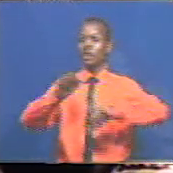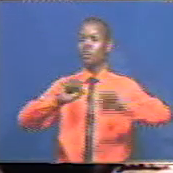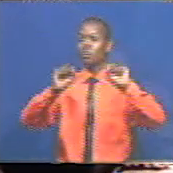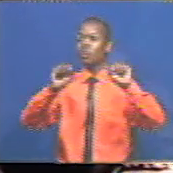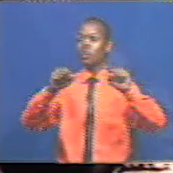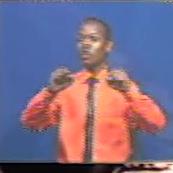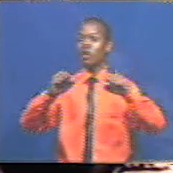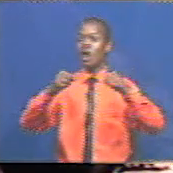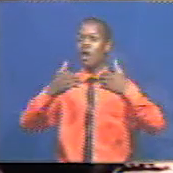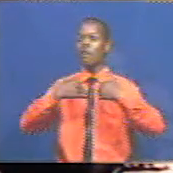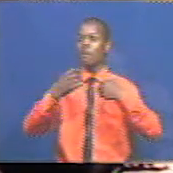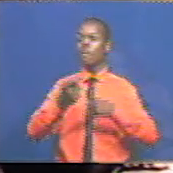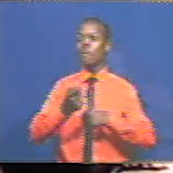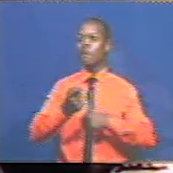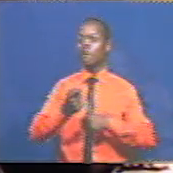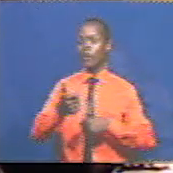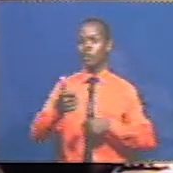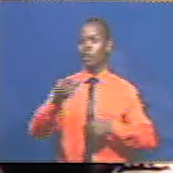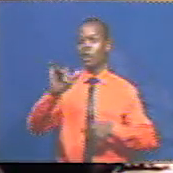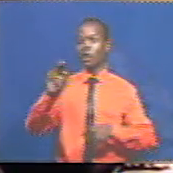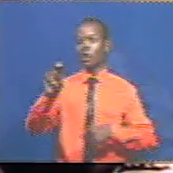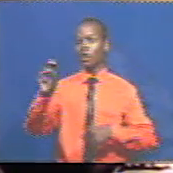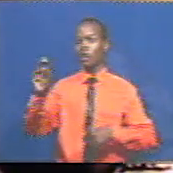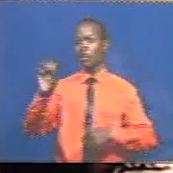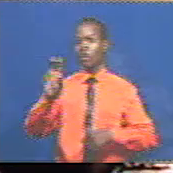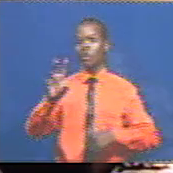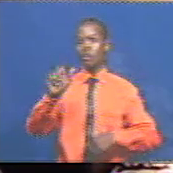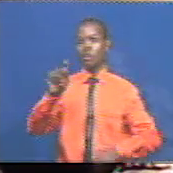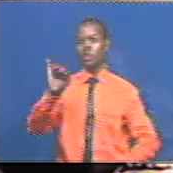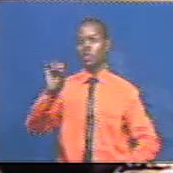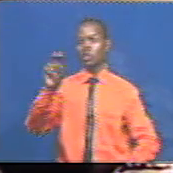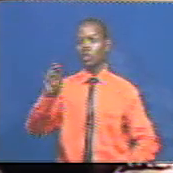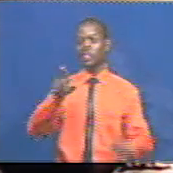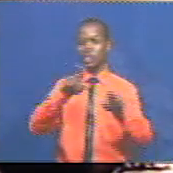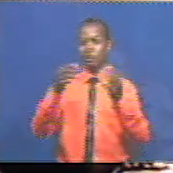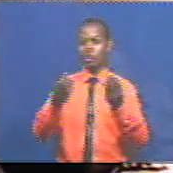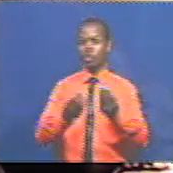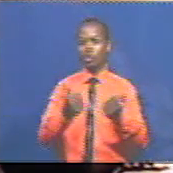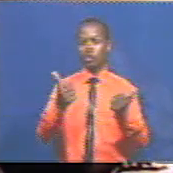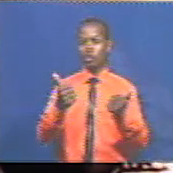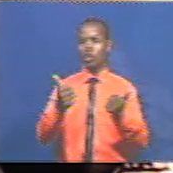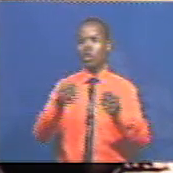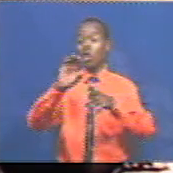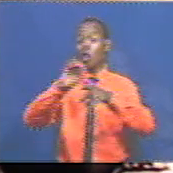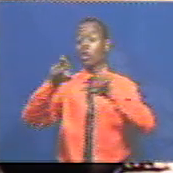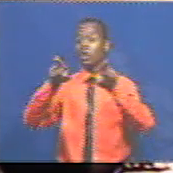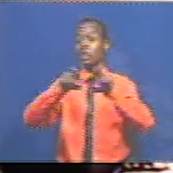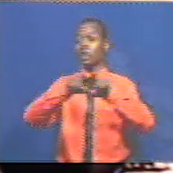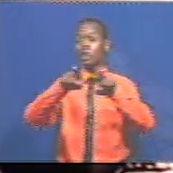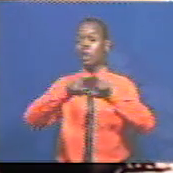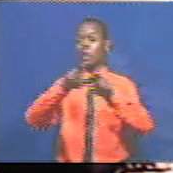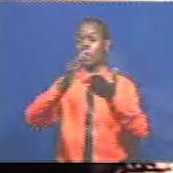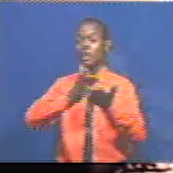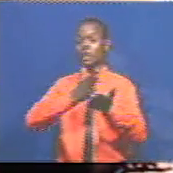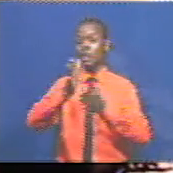few innovation in solution or or even to to share